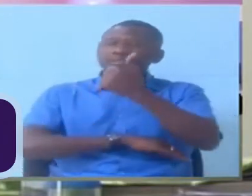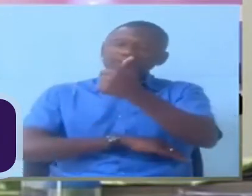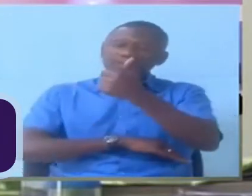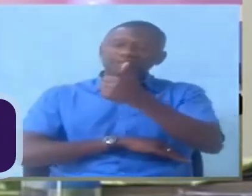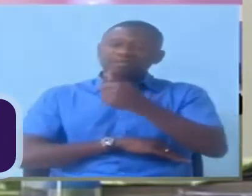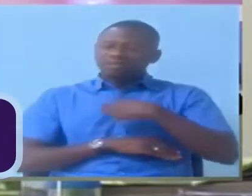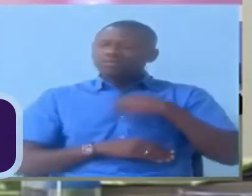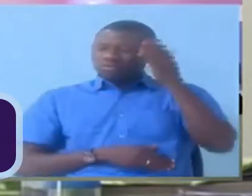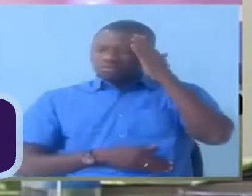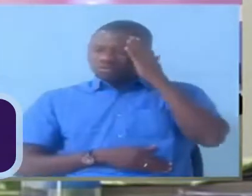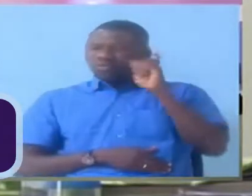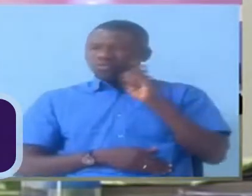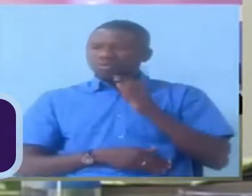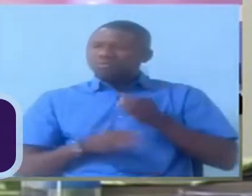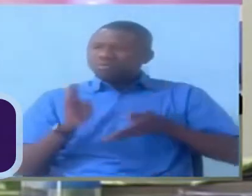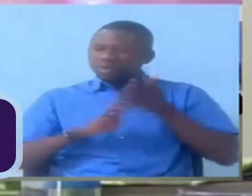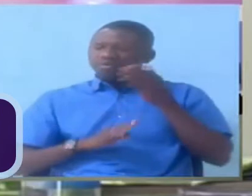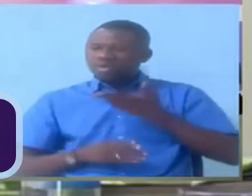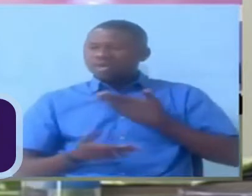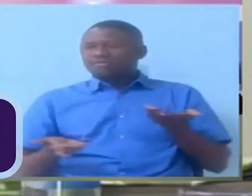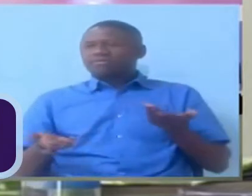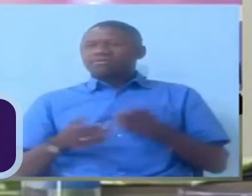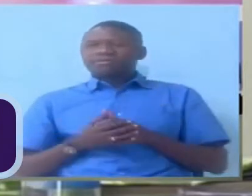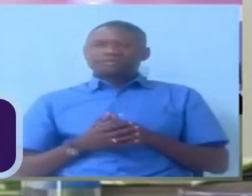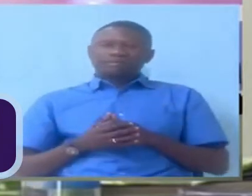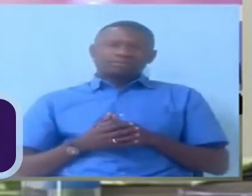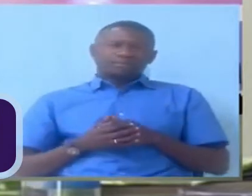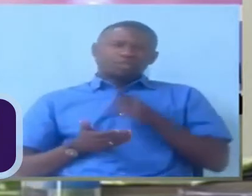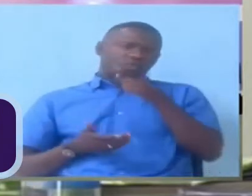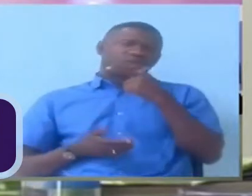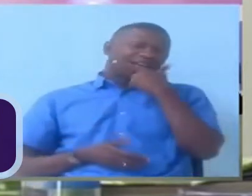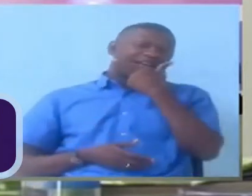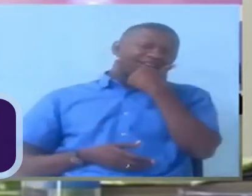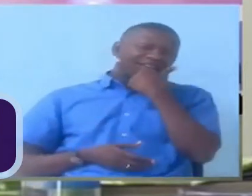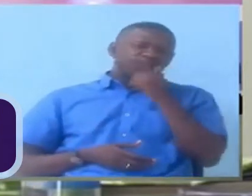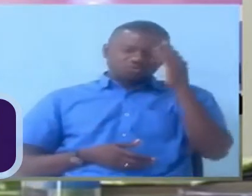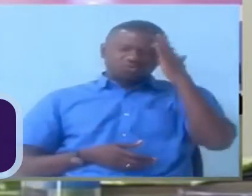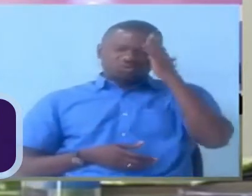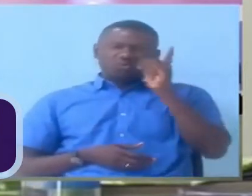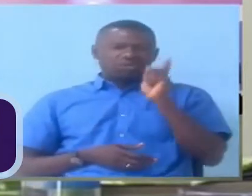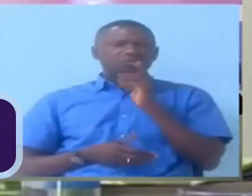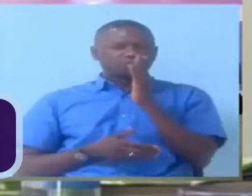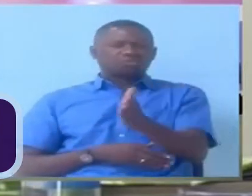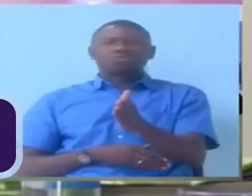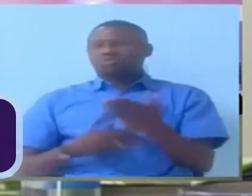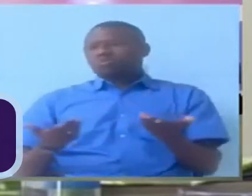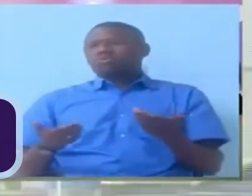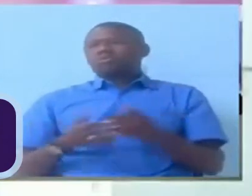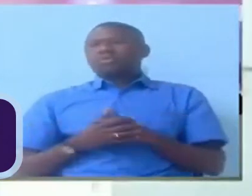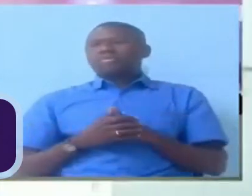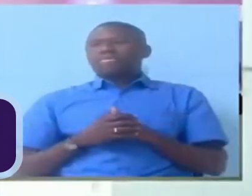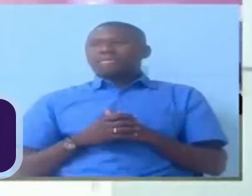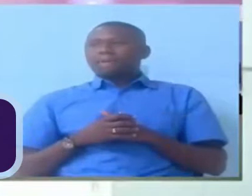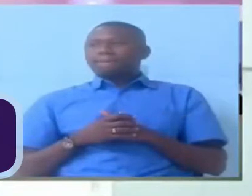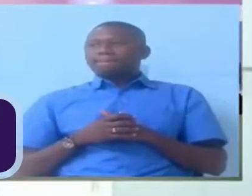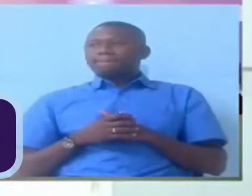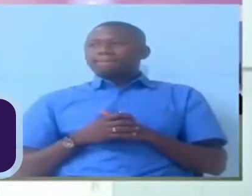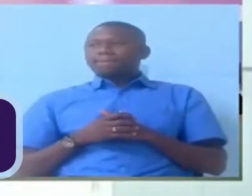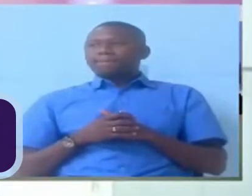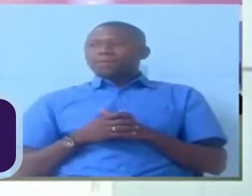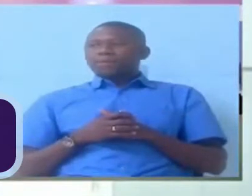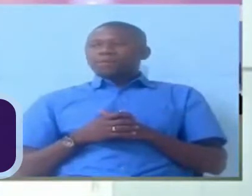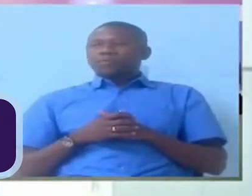mo bule la file o ko. Even there are some courses that I did not put in my file. Hani karango dol fanalu bije mawlu fanalu kayto ken na file